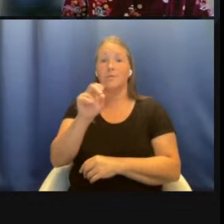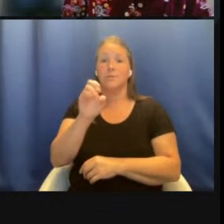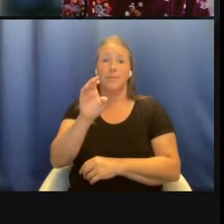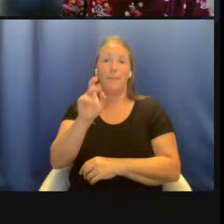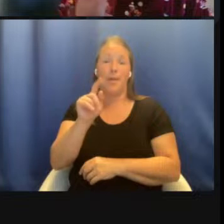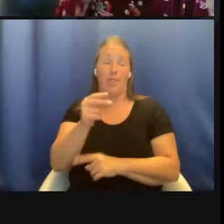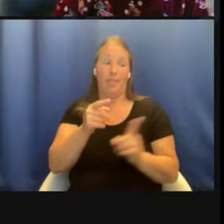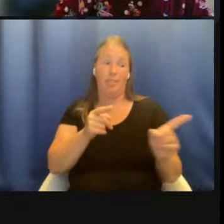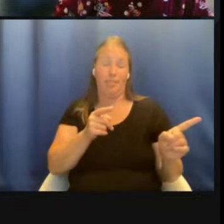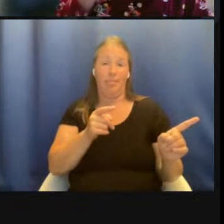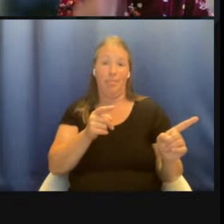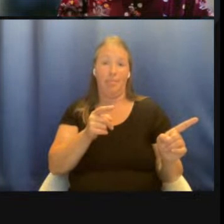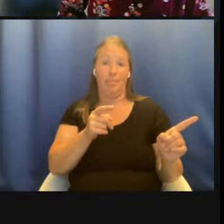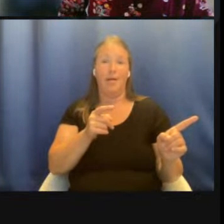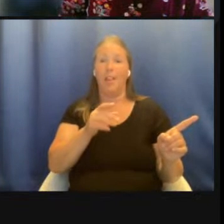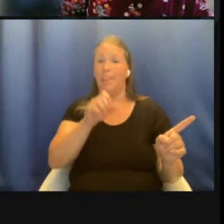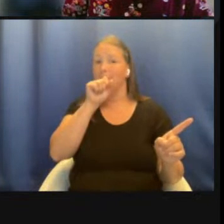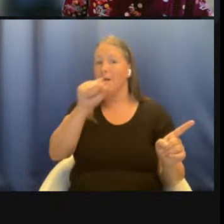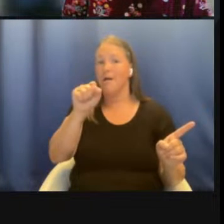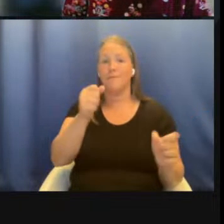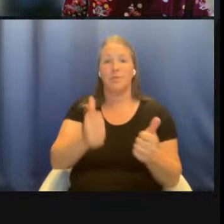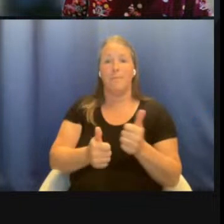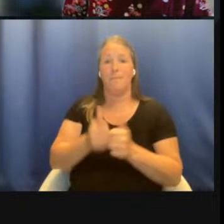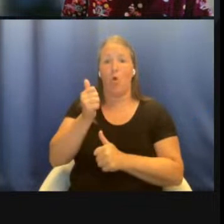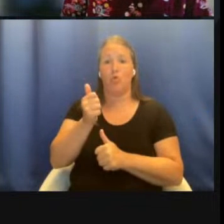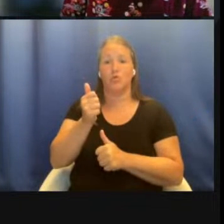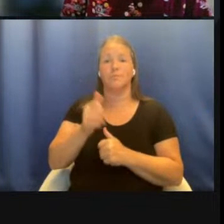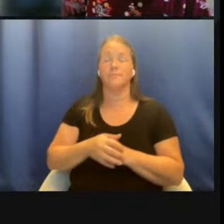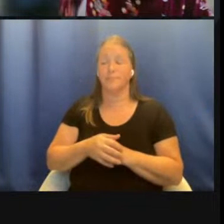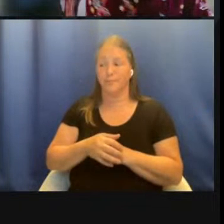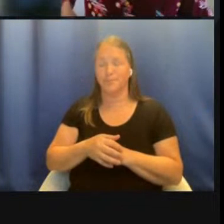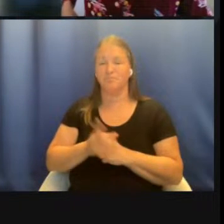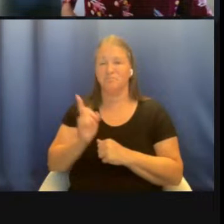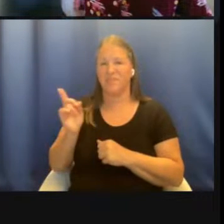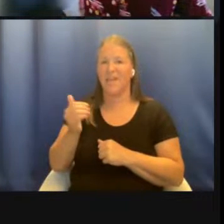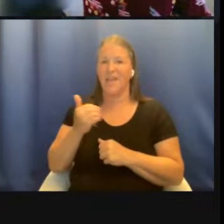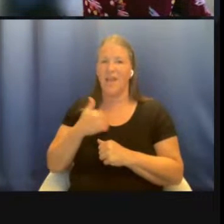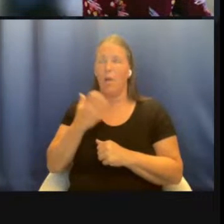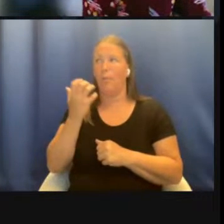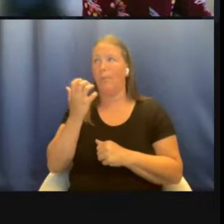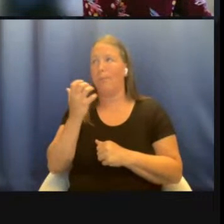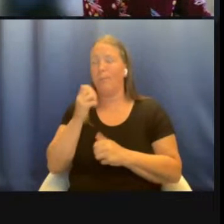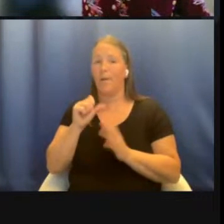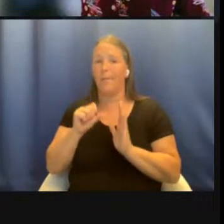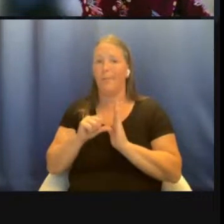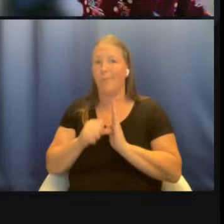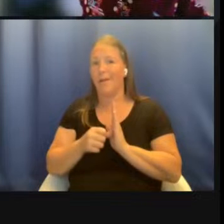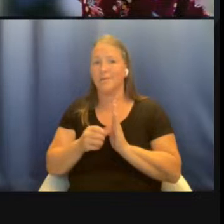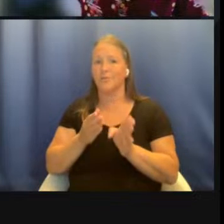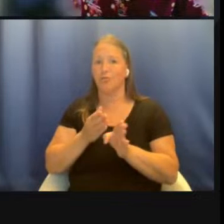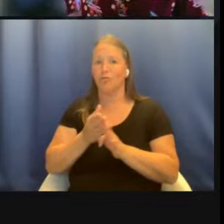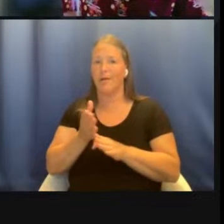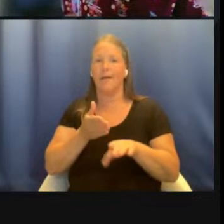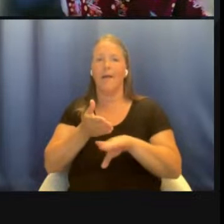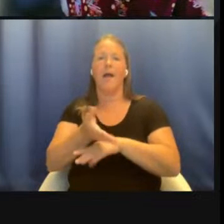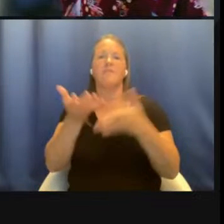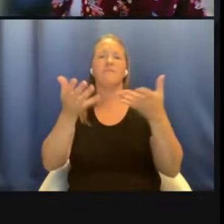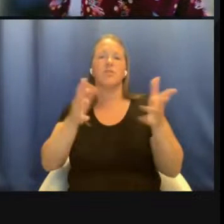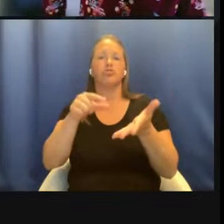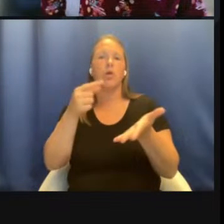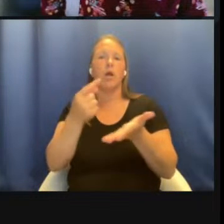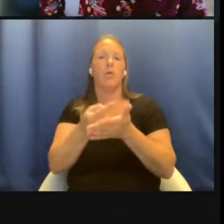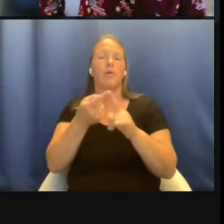her. He has quite a remarkable career. After graduating from Harvard, as a successful student, he becomes